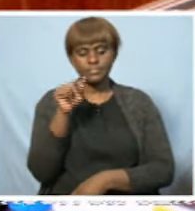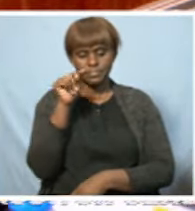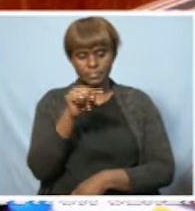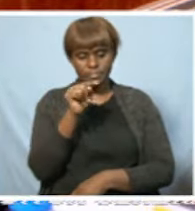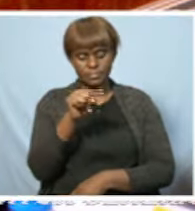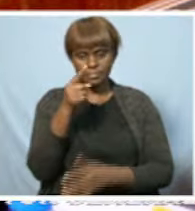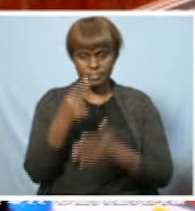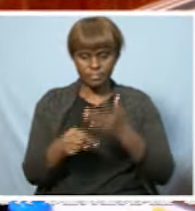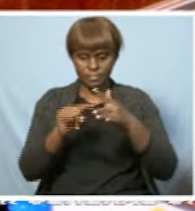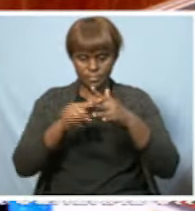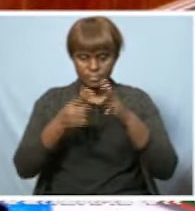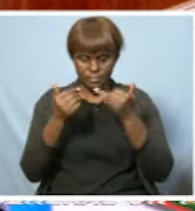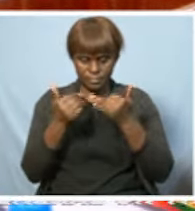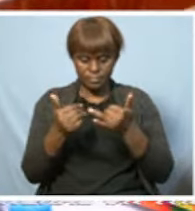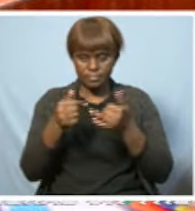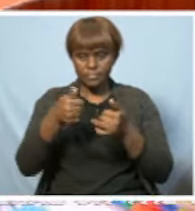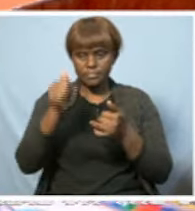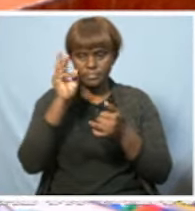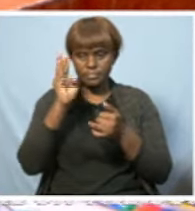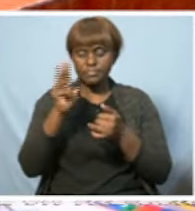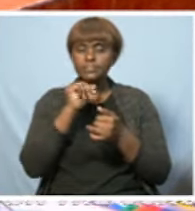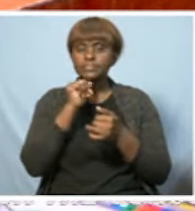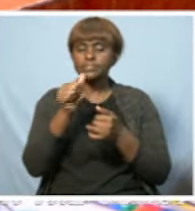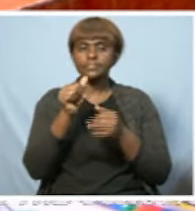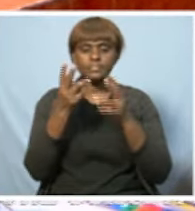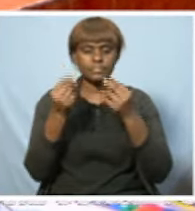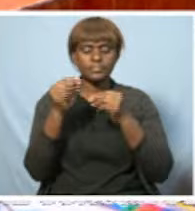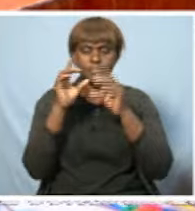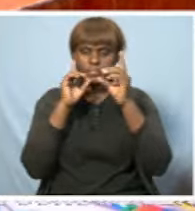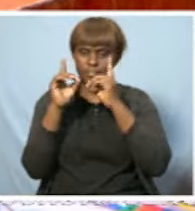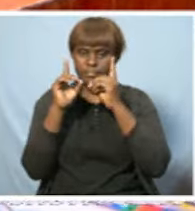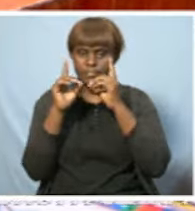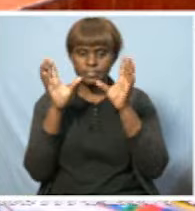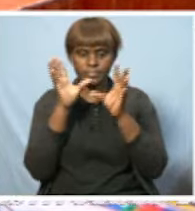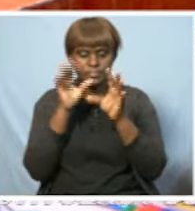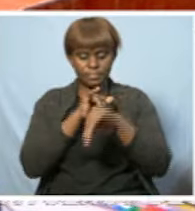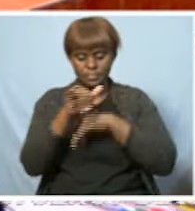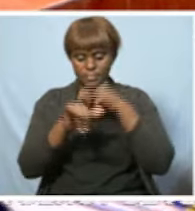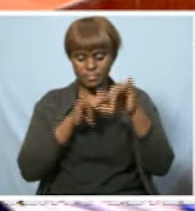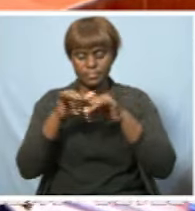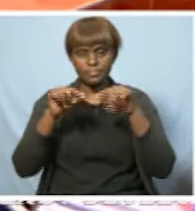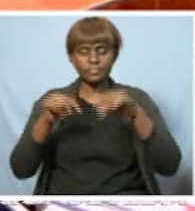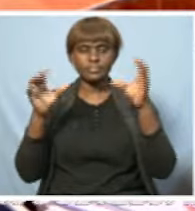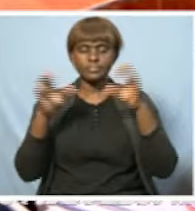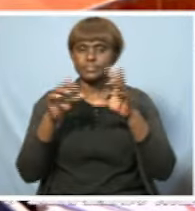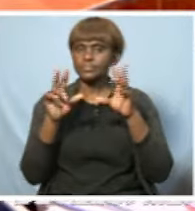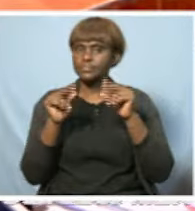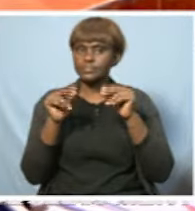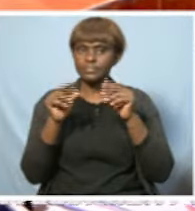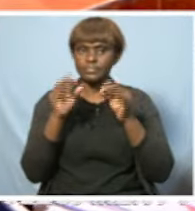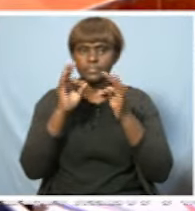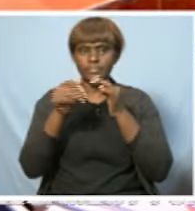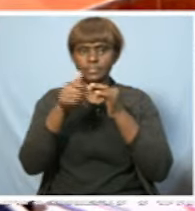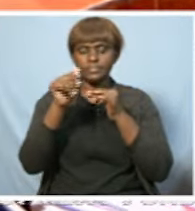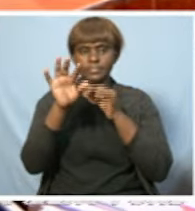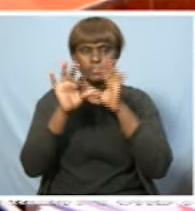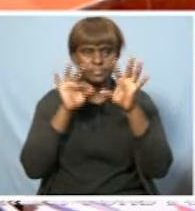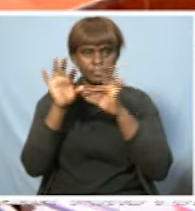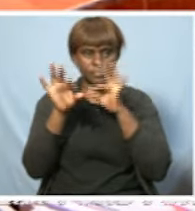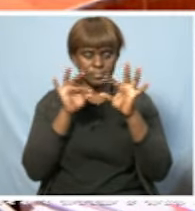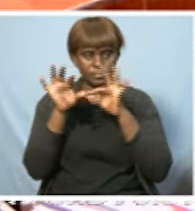is to the effect that you do not deliberately mislead the committee. Should you